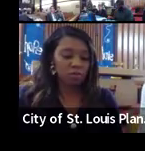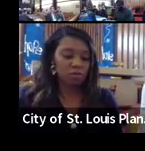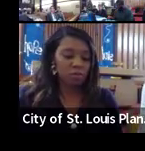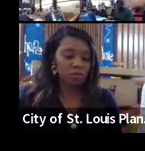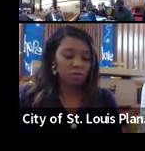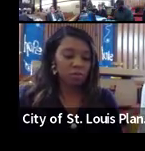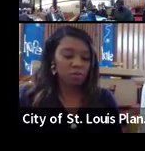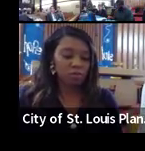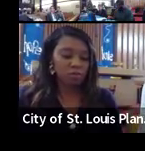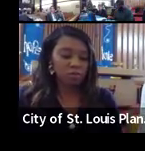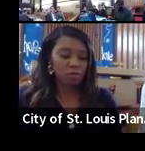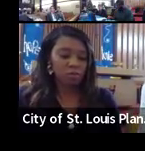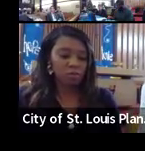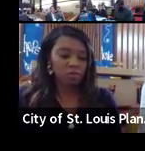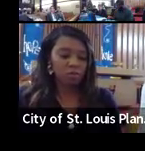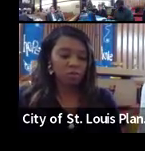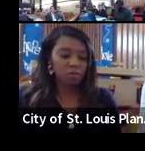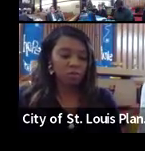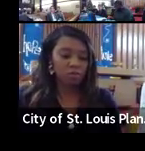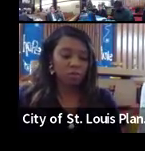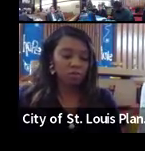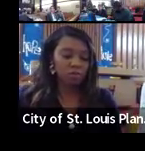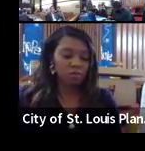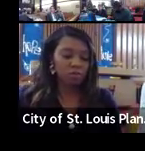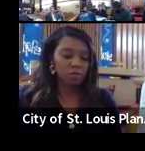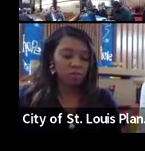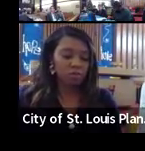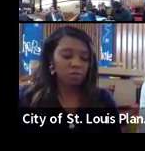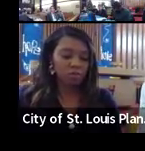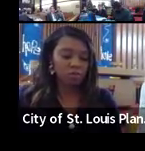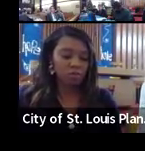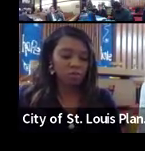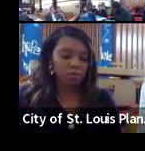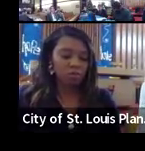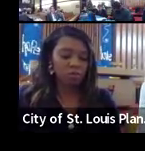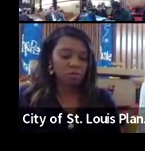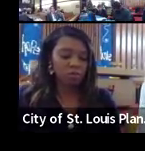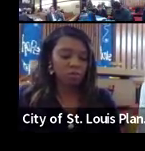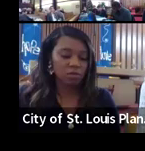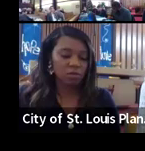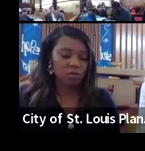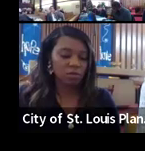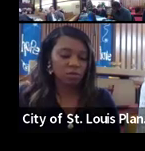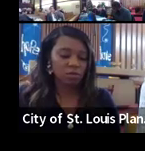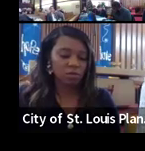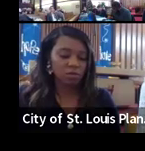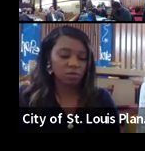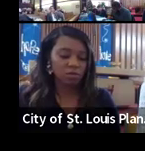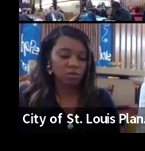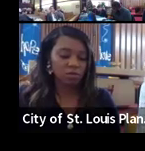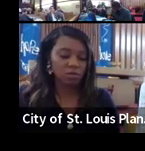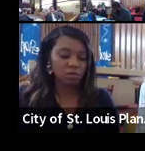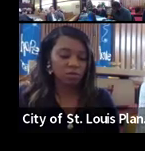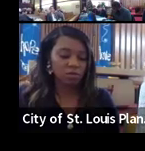quasi-city departments like FLDC, CDA, on implementing these plans. And to do that